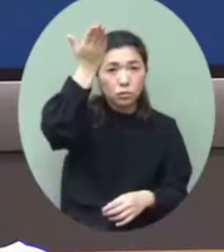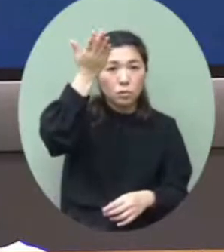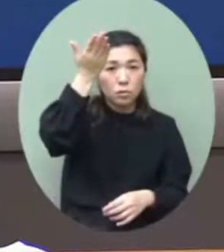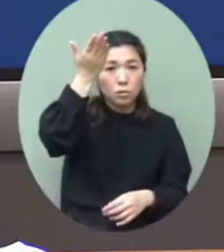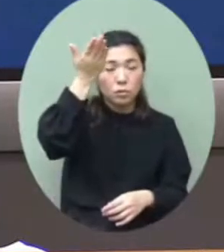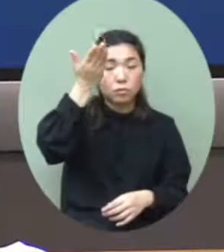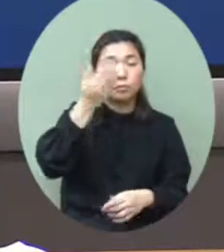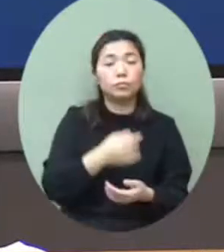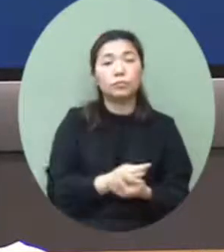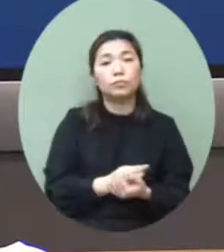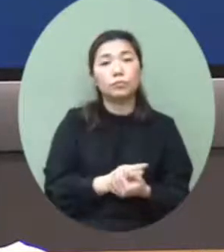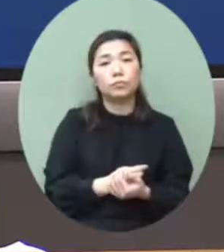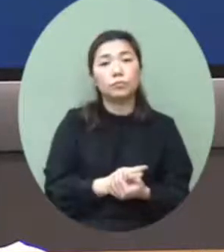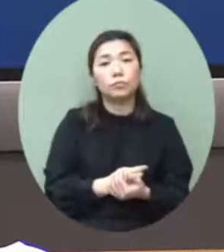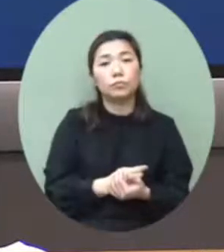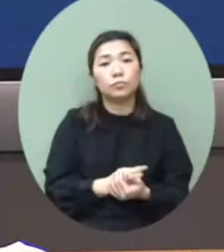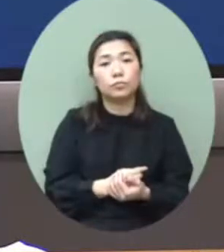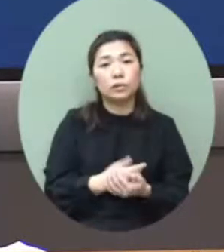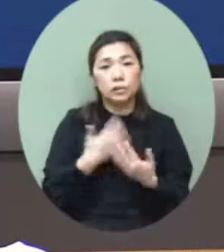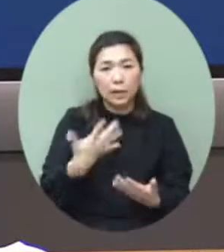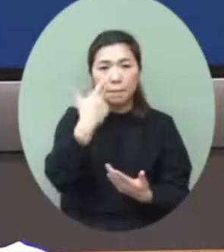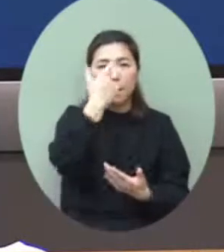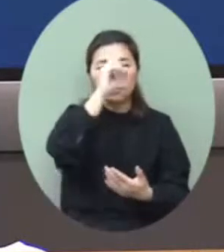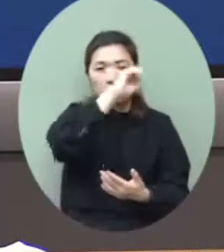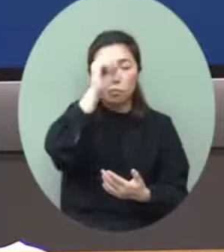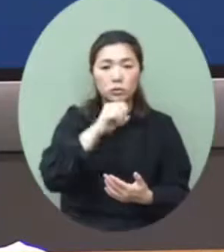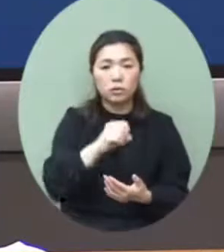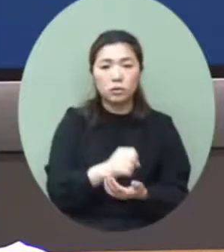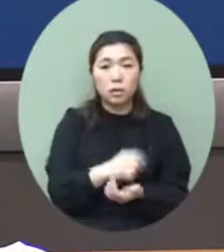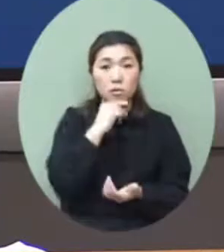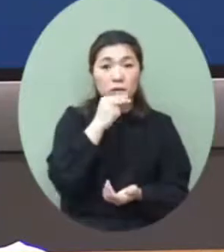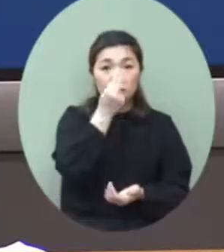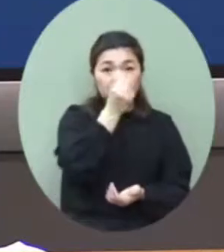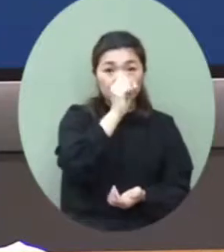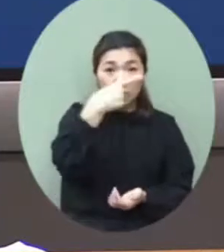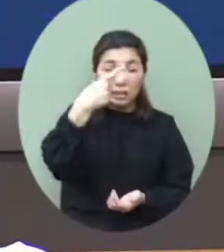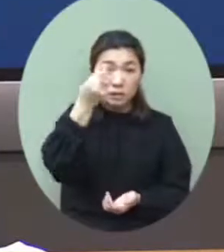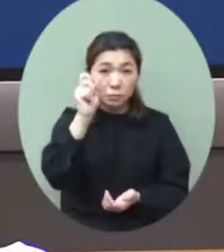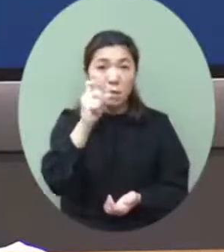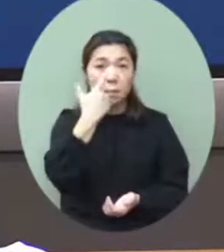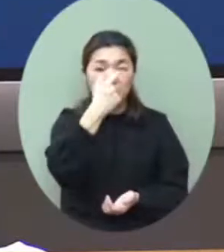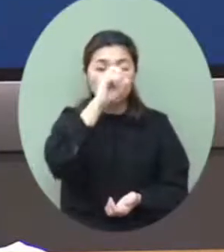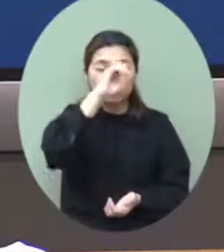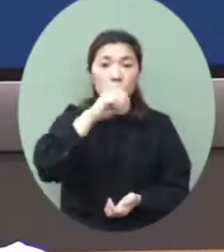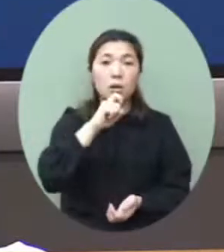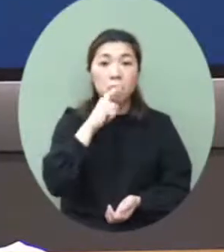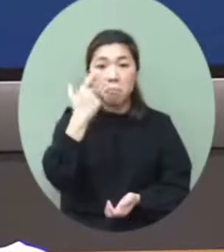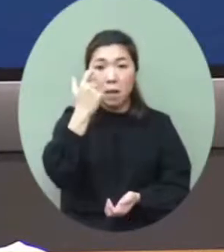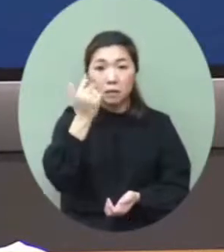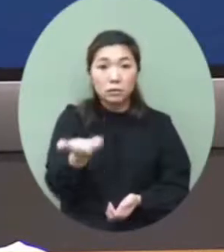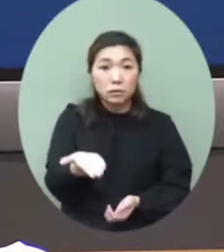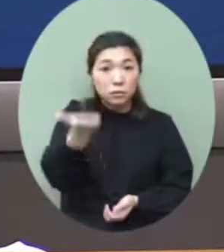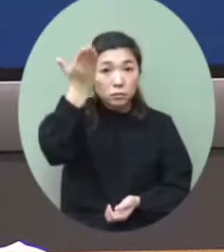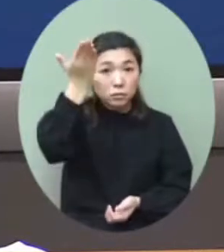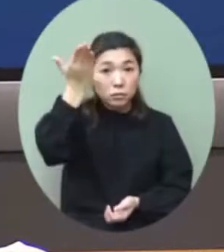we have already achieved 90% with the first dose, but those over 70 or 70